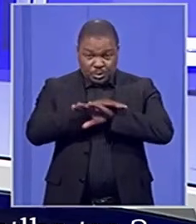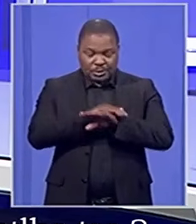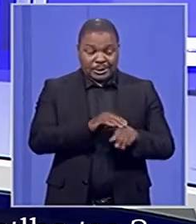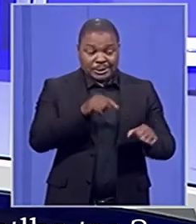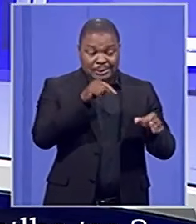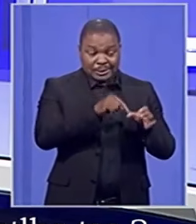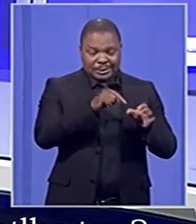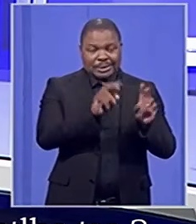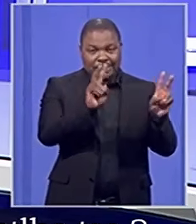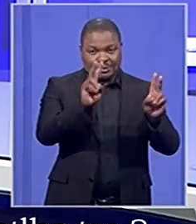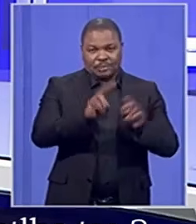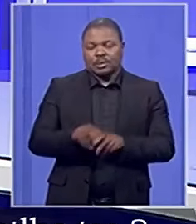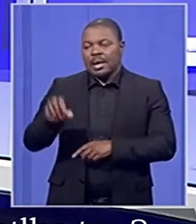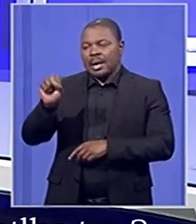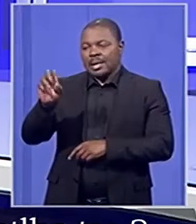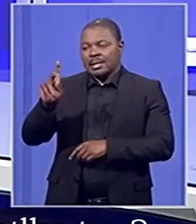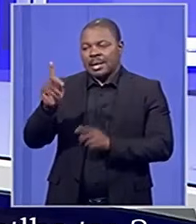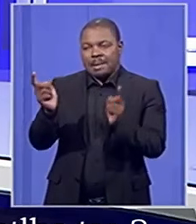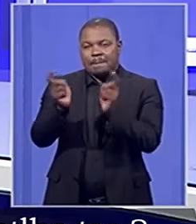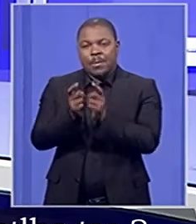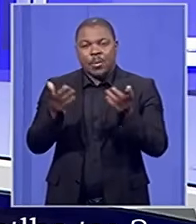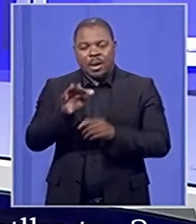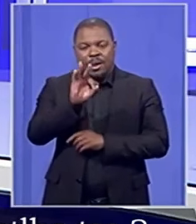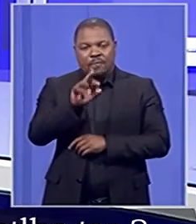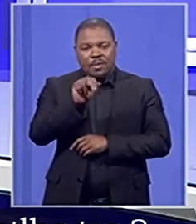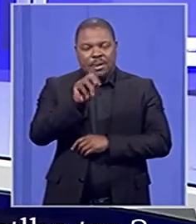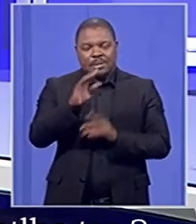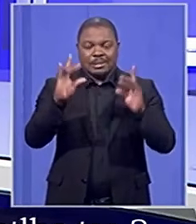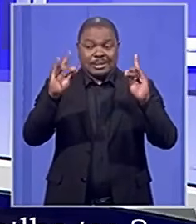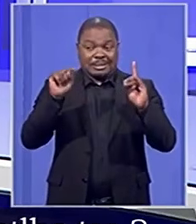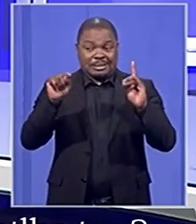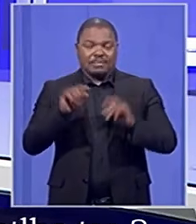qotisana le hlokwa le Babinanoko stadiumong sa FNB.